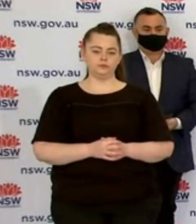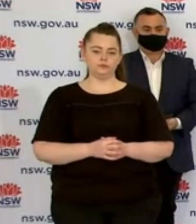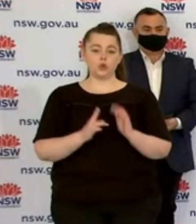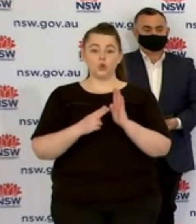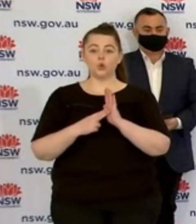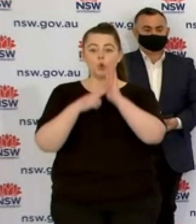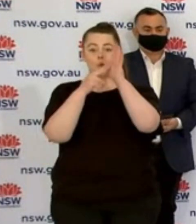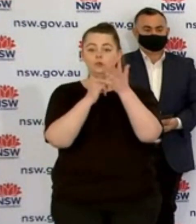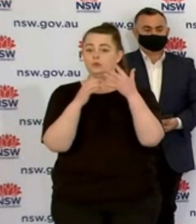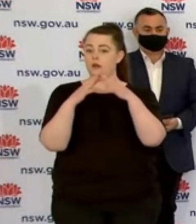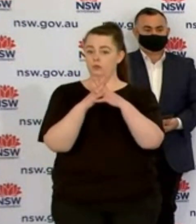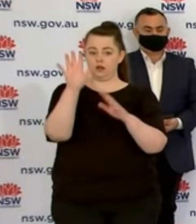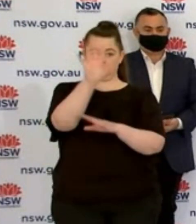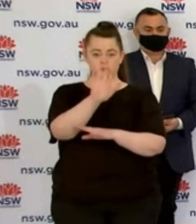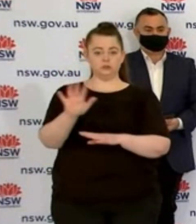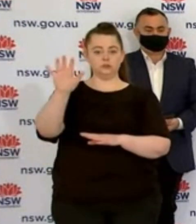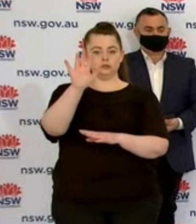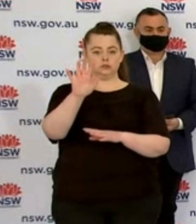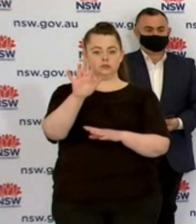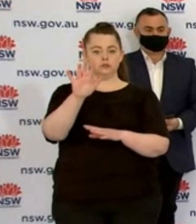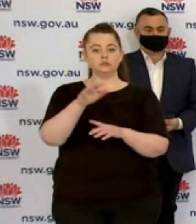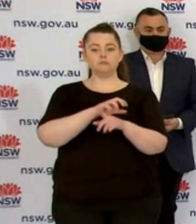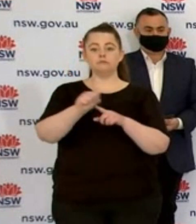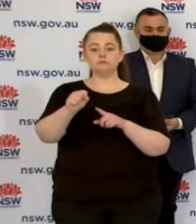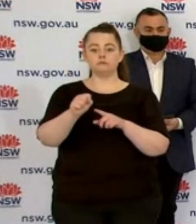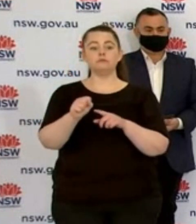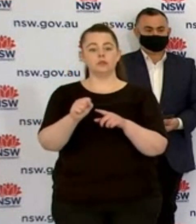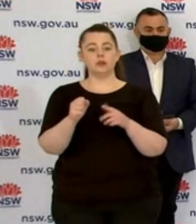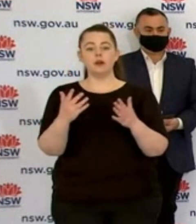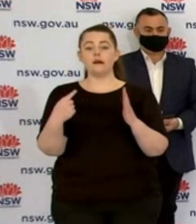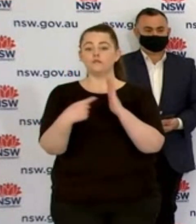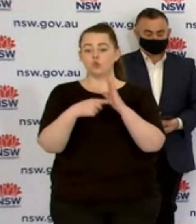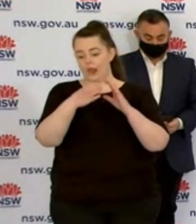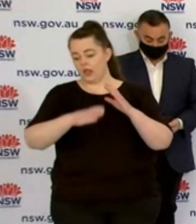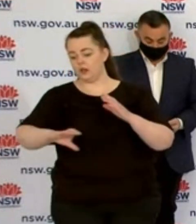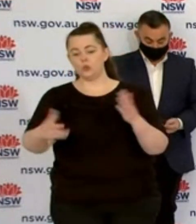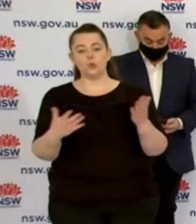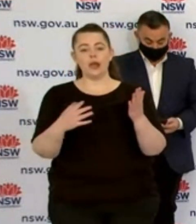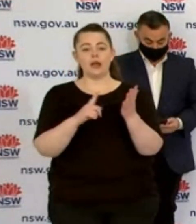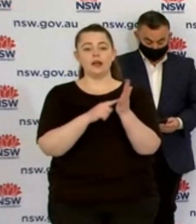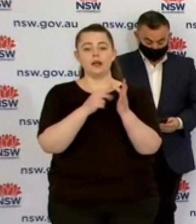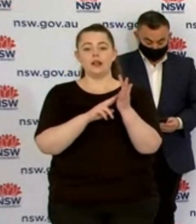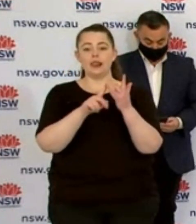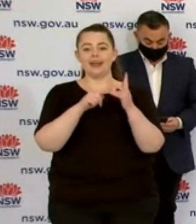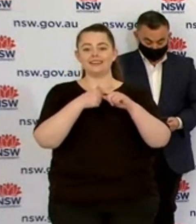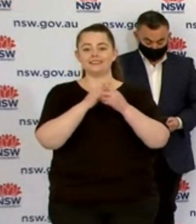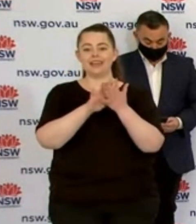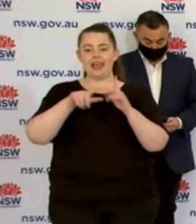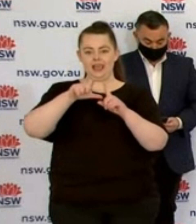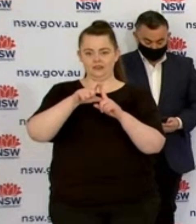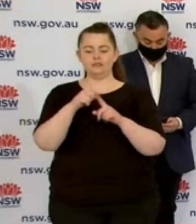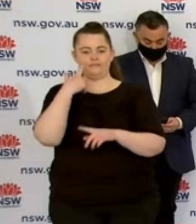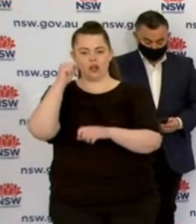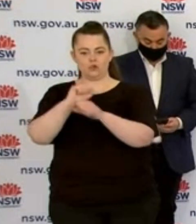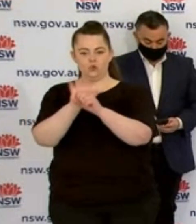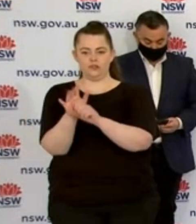northern New South Wales, we have a detection in the Lennox Head sewage treatment plant, and again we've had very